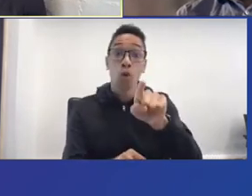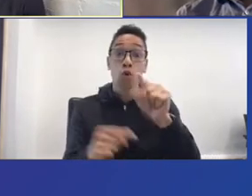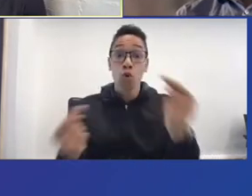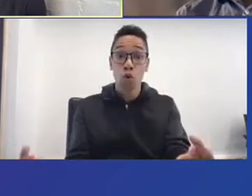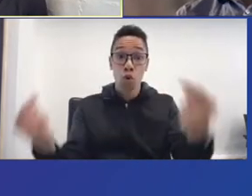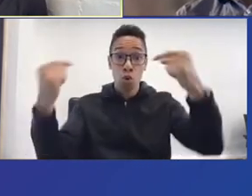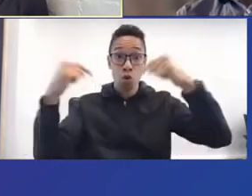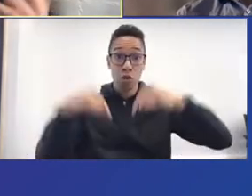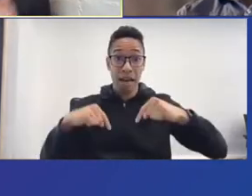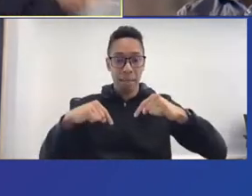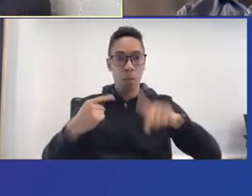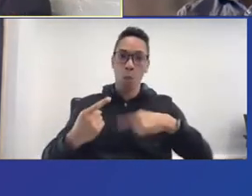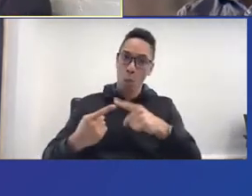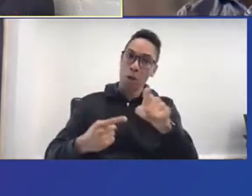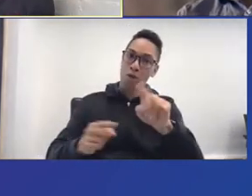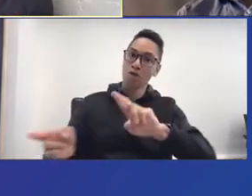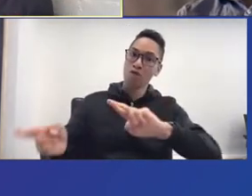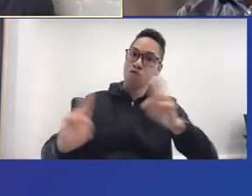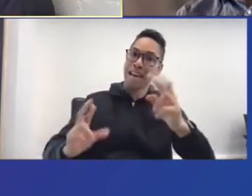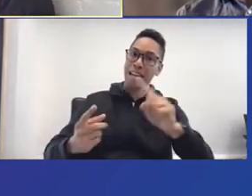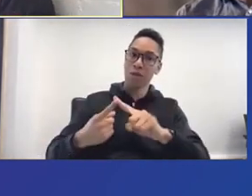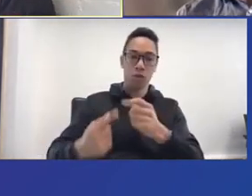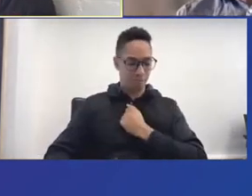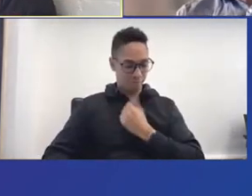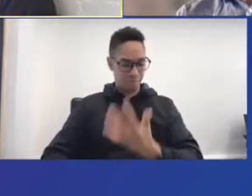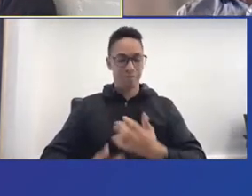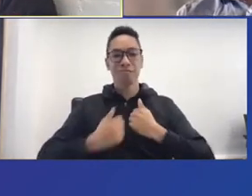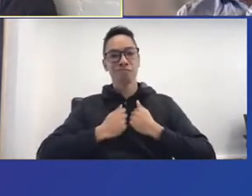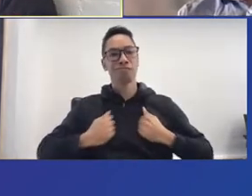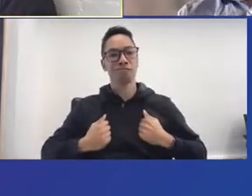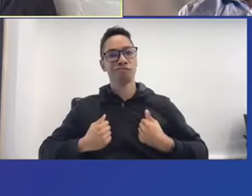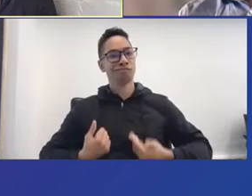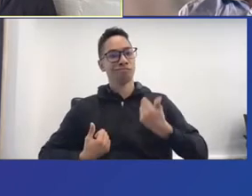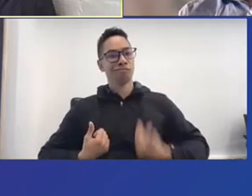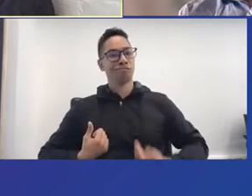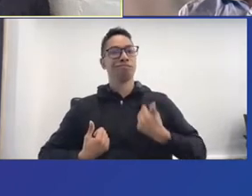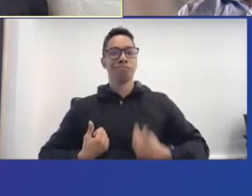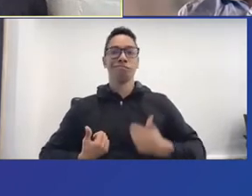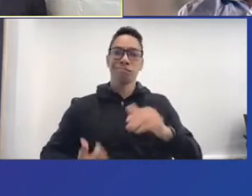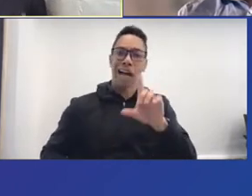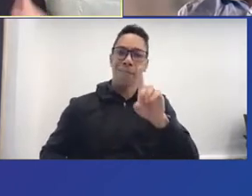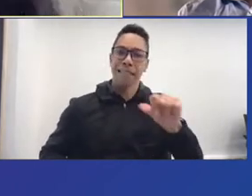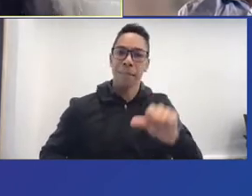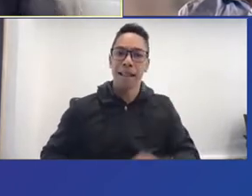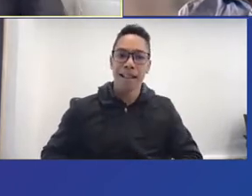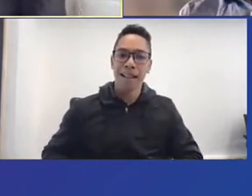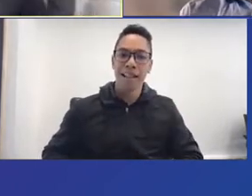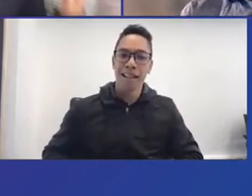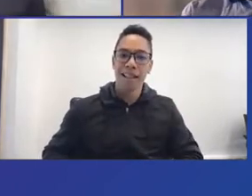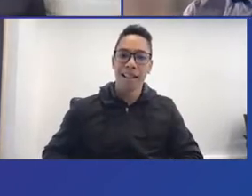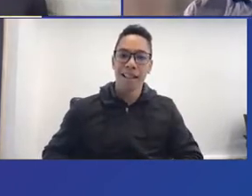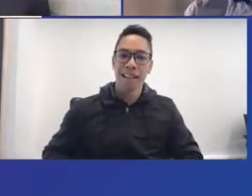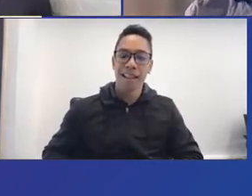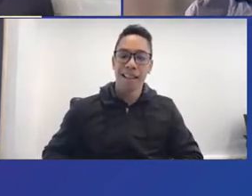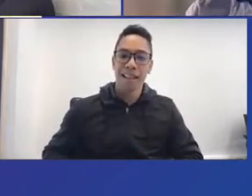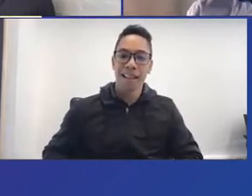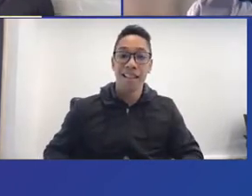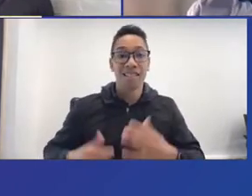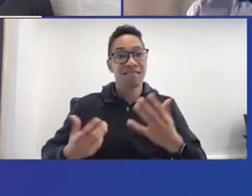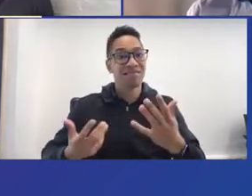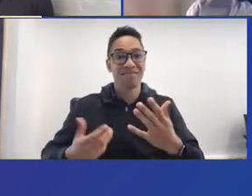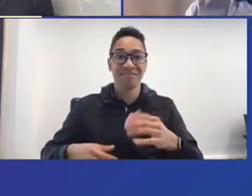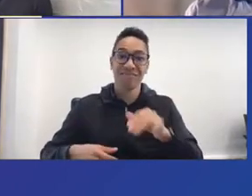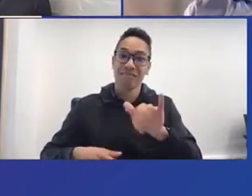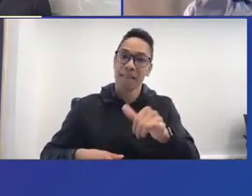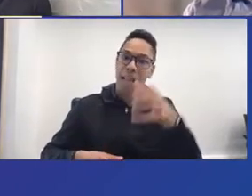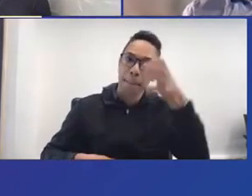You come to us when you're ready to say I'm disabled. And how can you, and the memories of